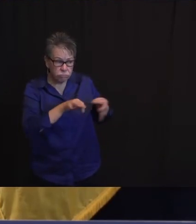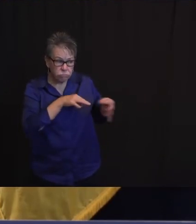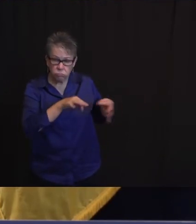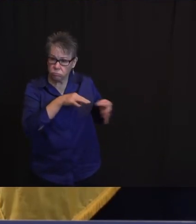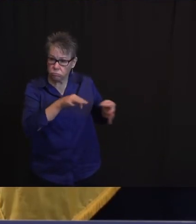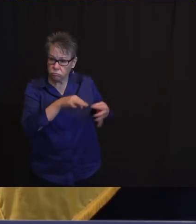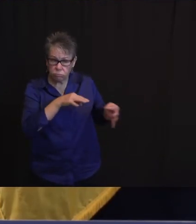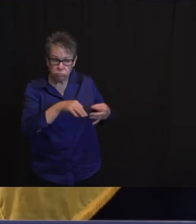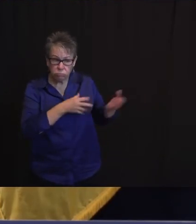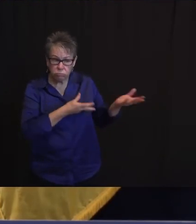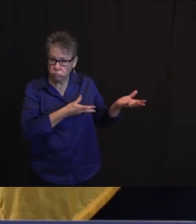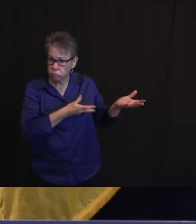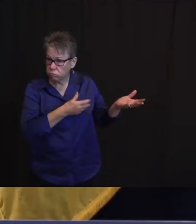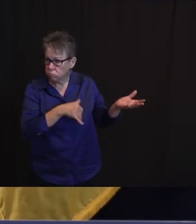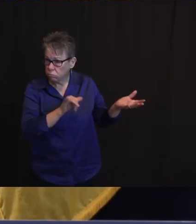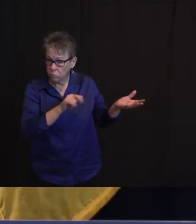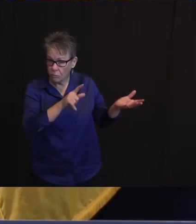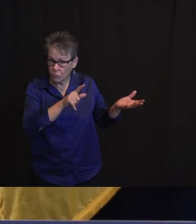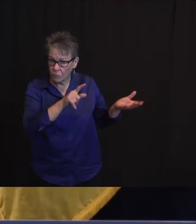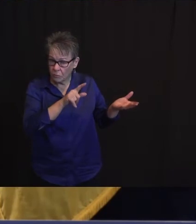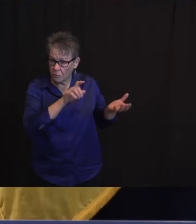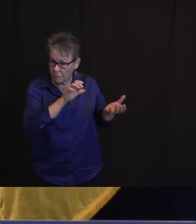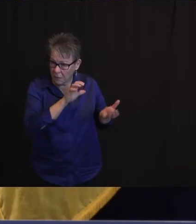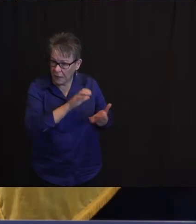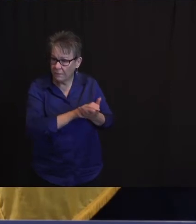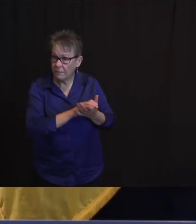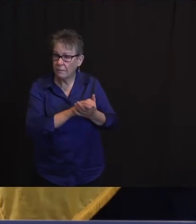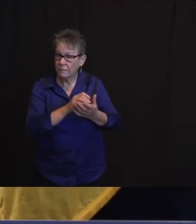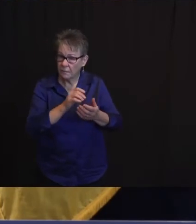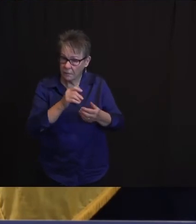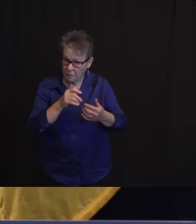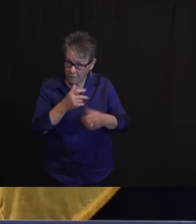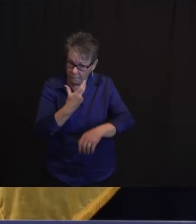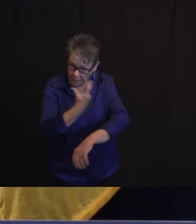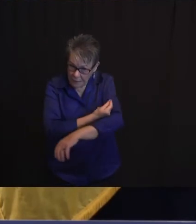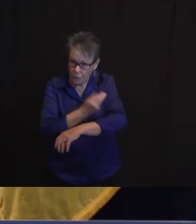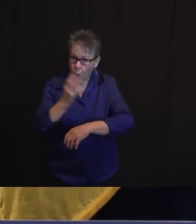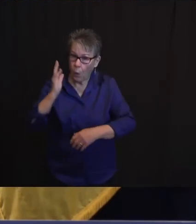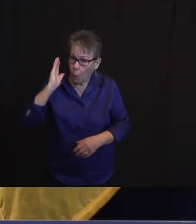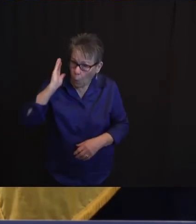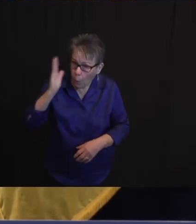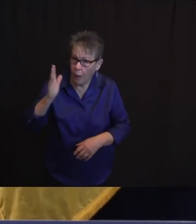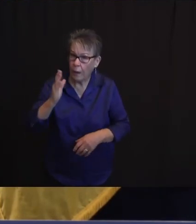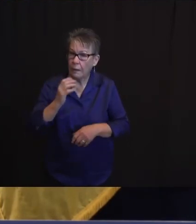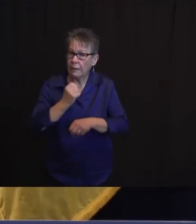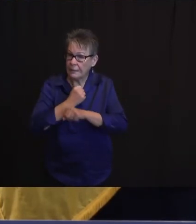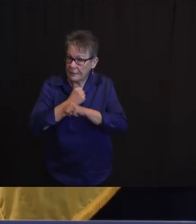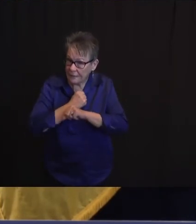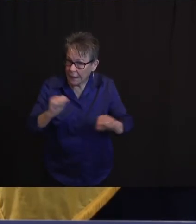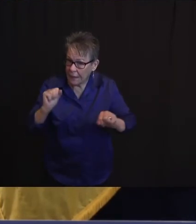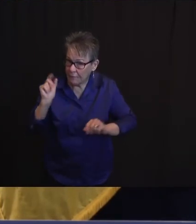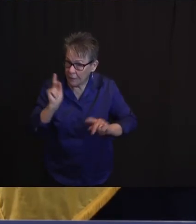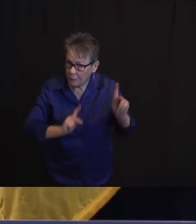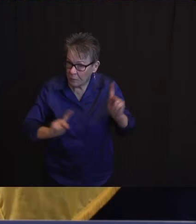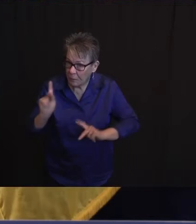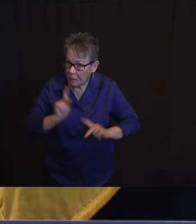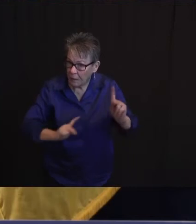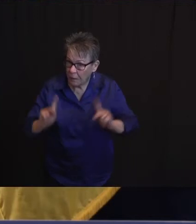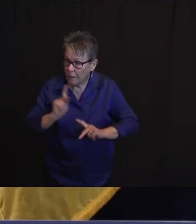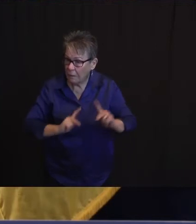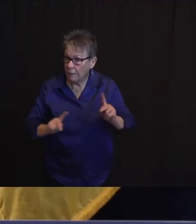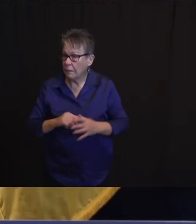these vaccines are extremely safe and tested. Final question, now that the holidays are over, are we expecting to